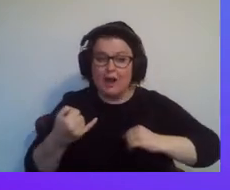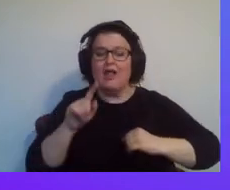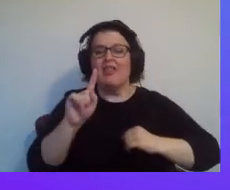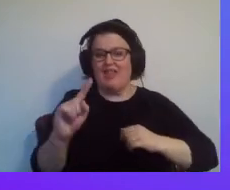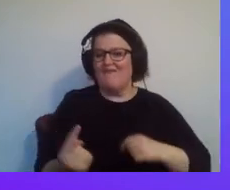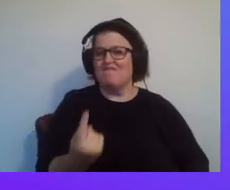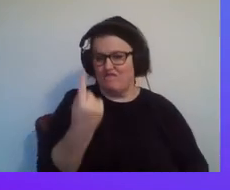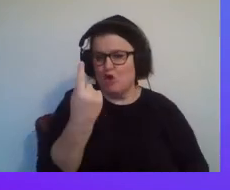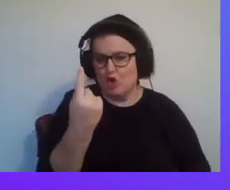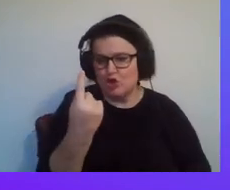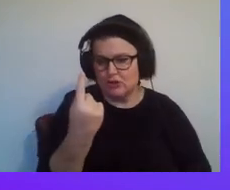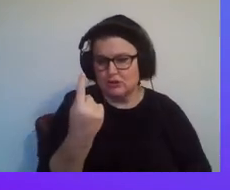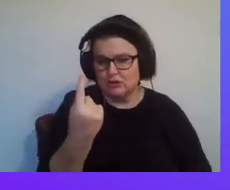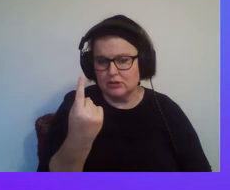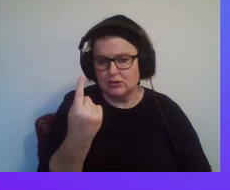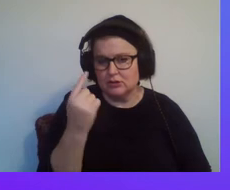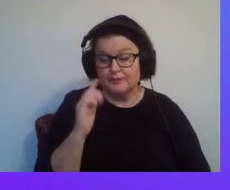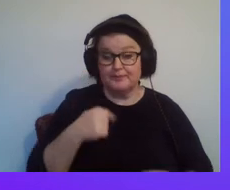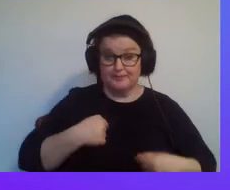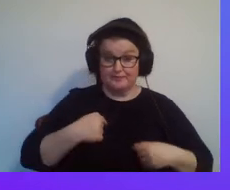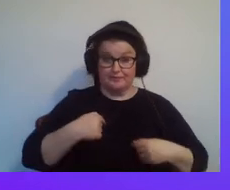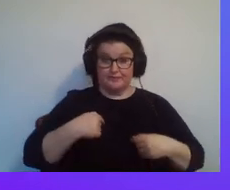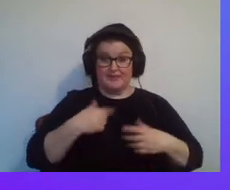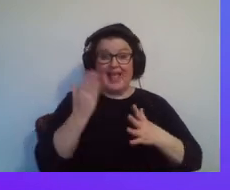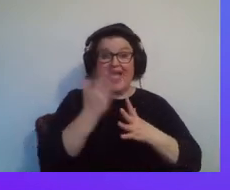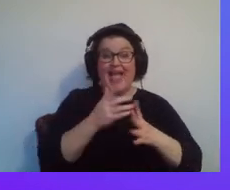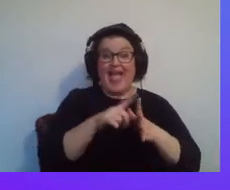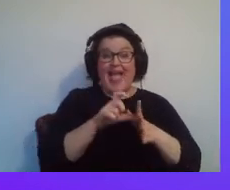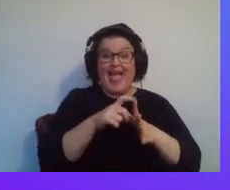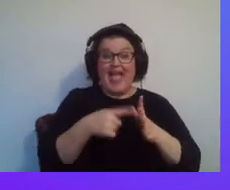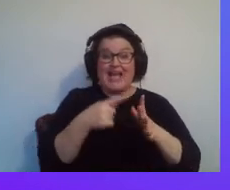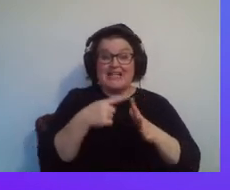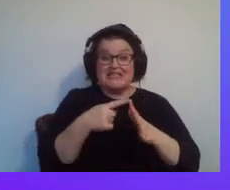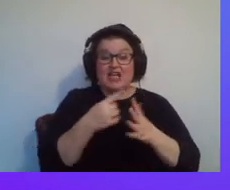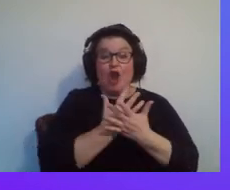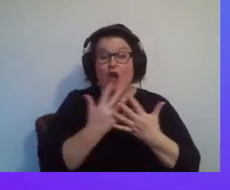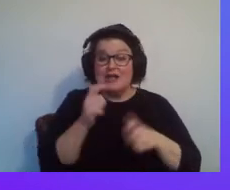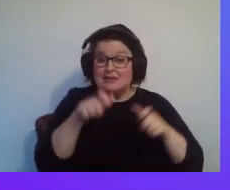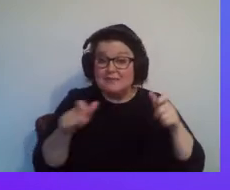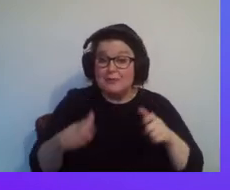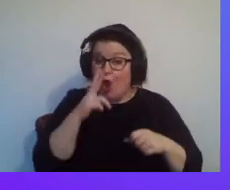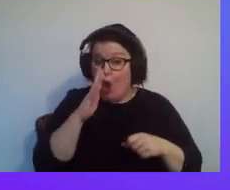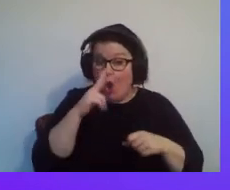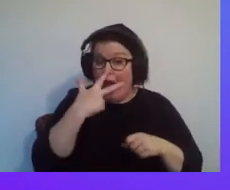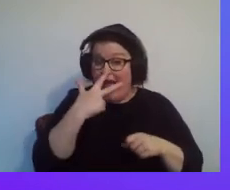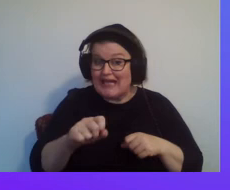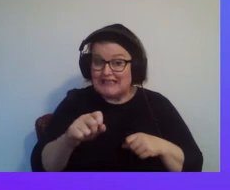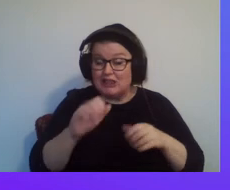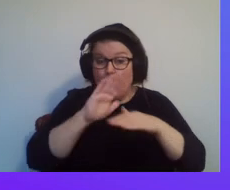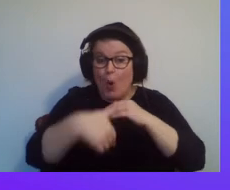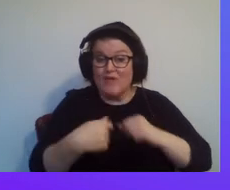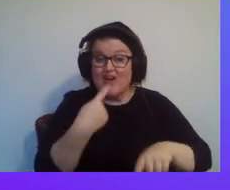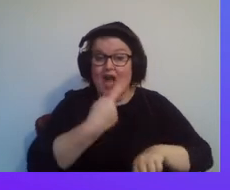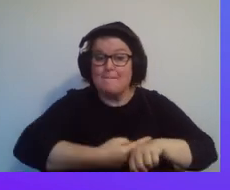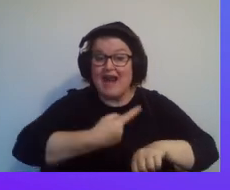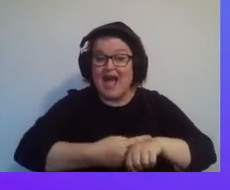Black people over the age of 80 have said they don't want a vaccine, Professor. Well, that comes back to the issue of